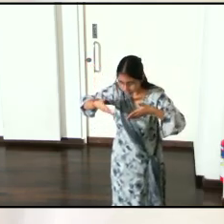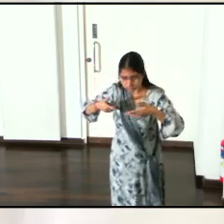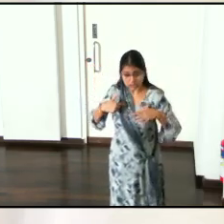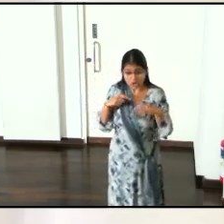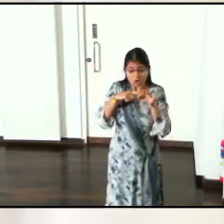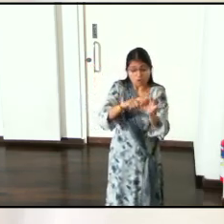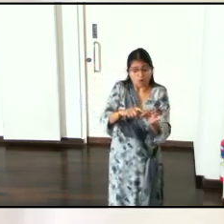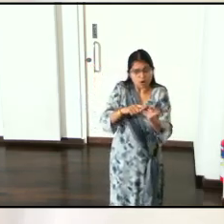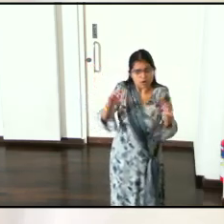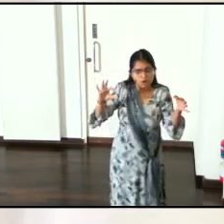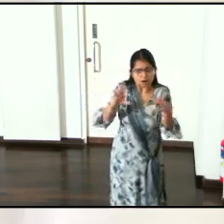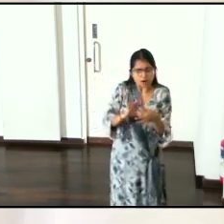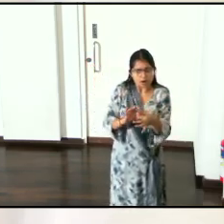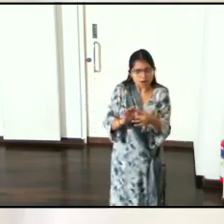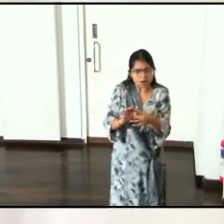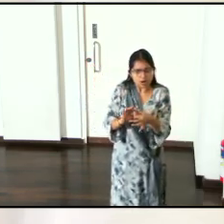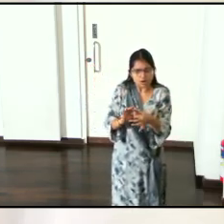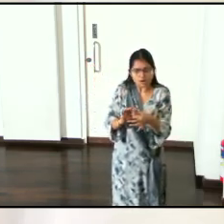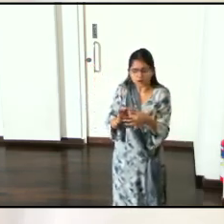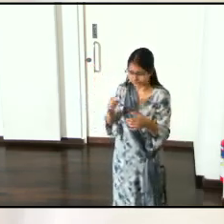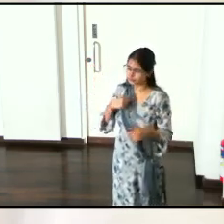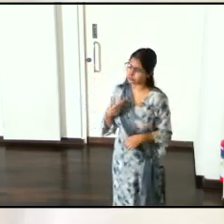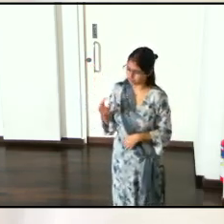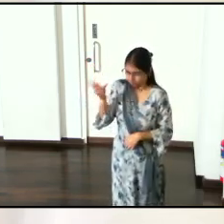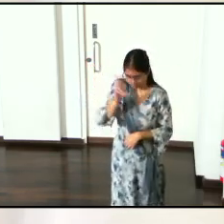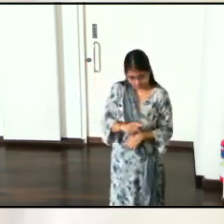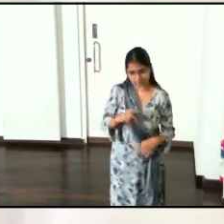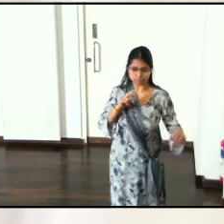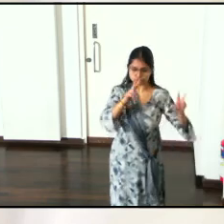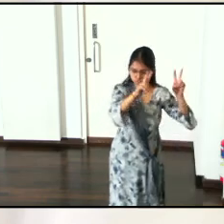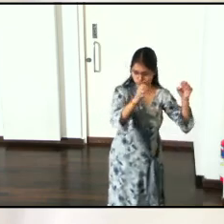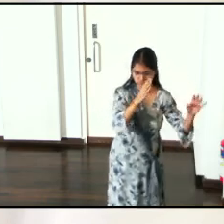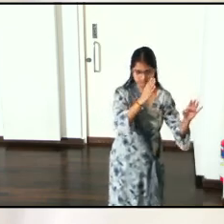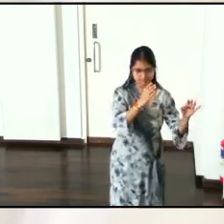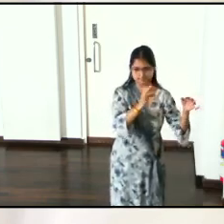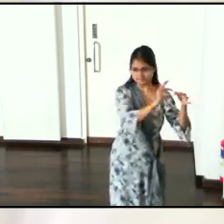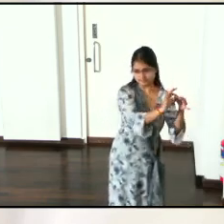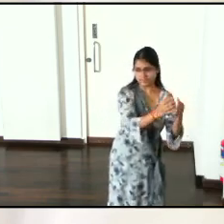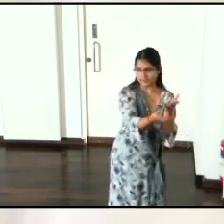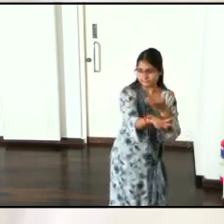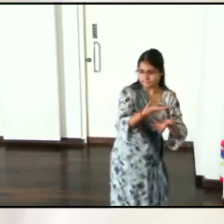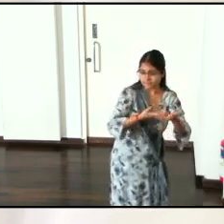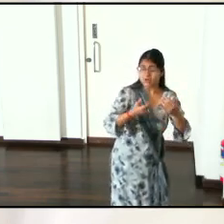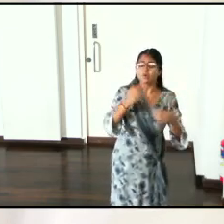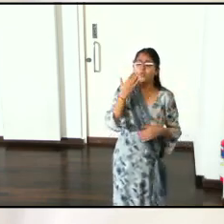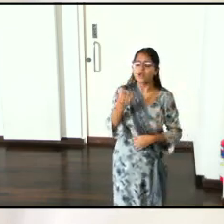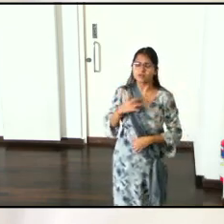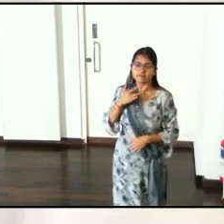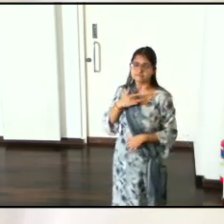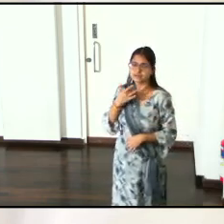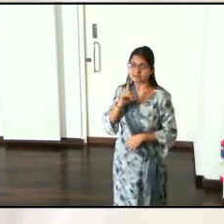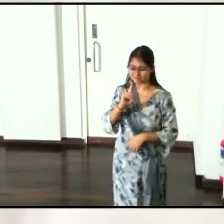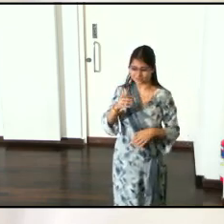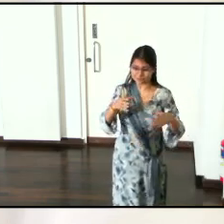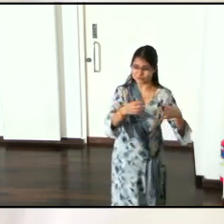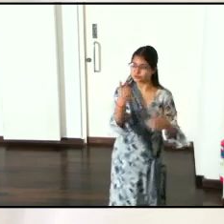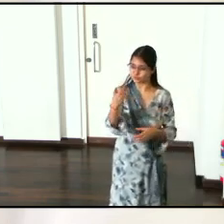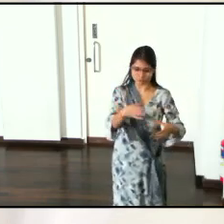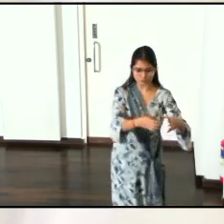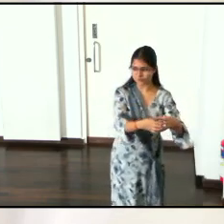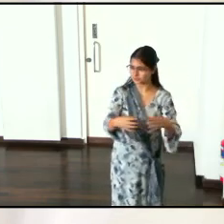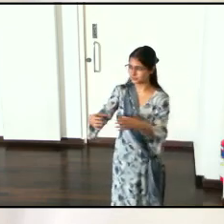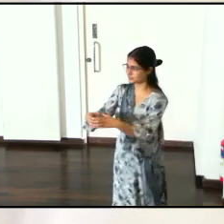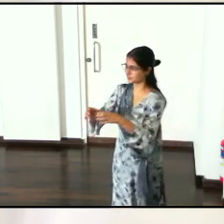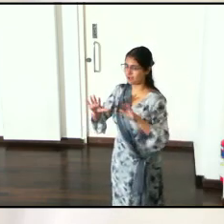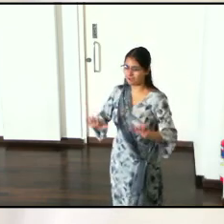that are raised. And I will come back to this because I think there are two groups here, one,